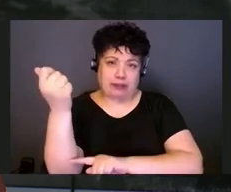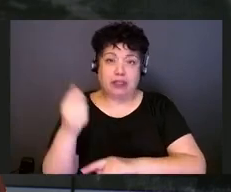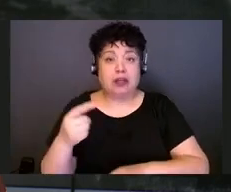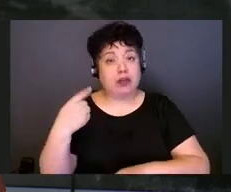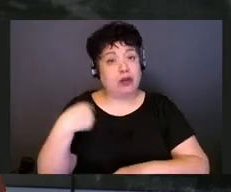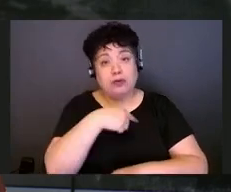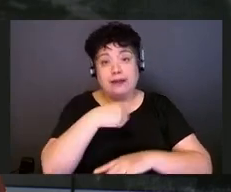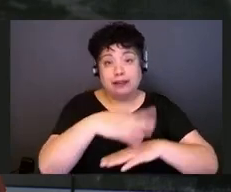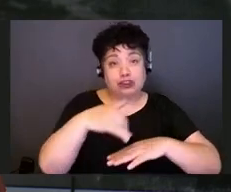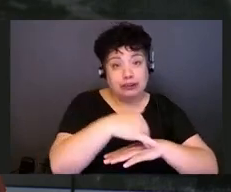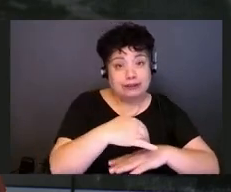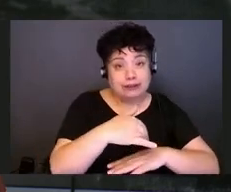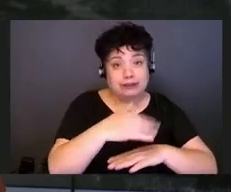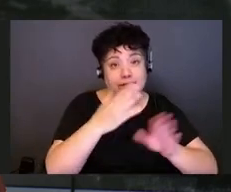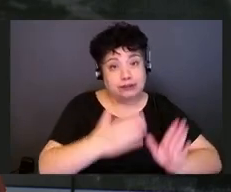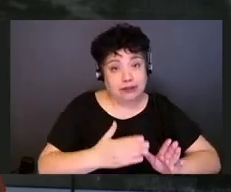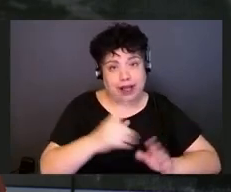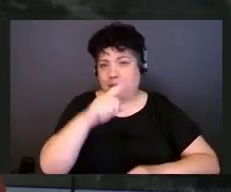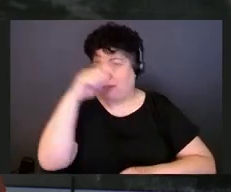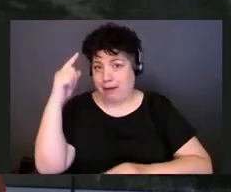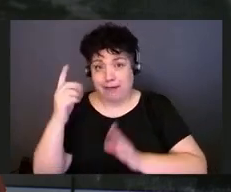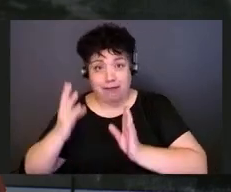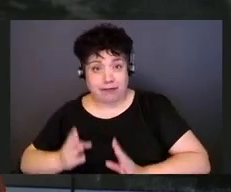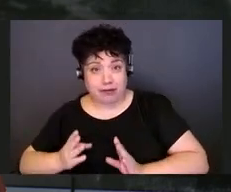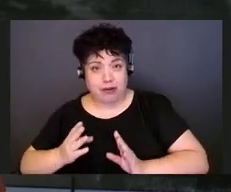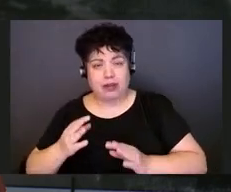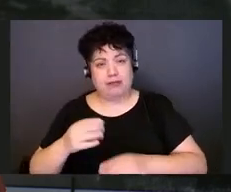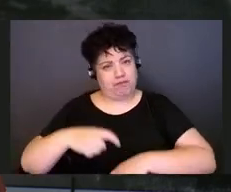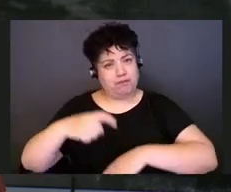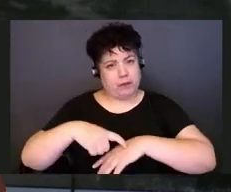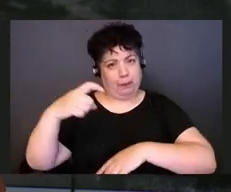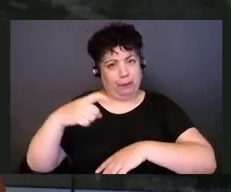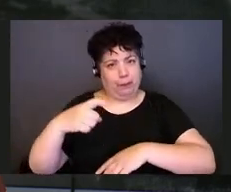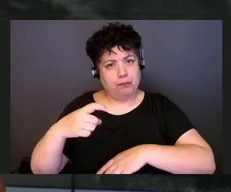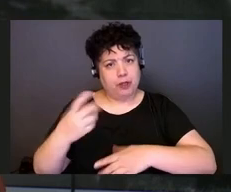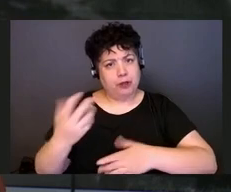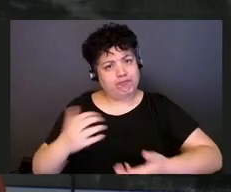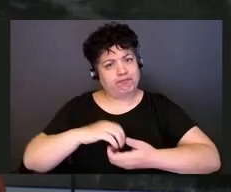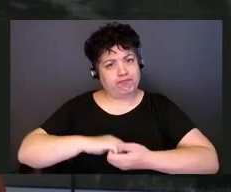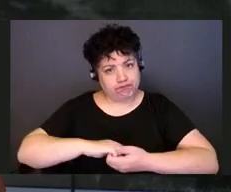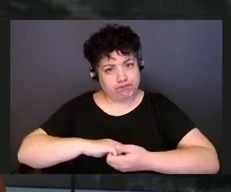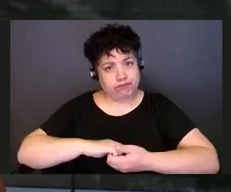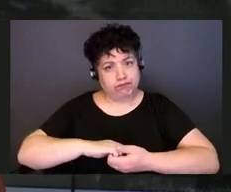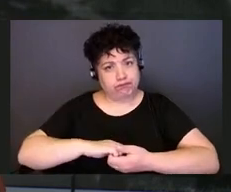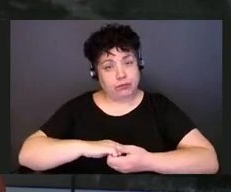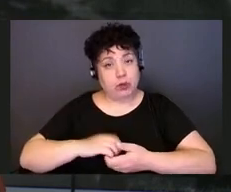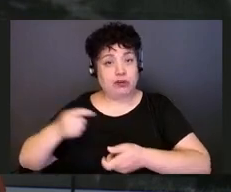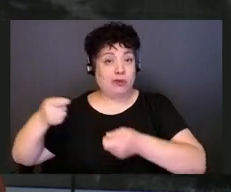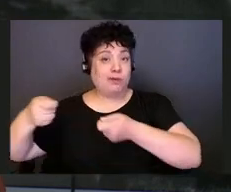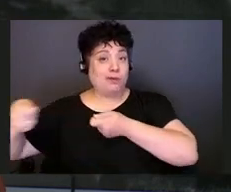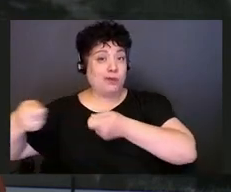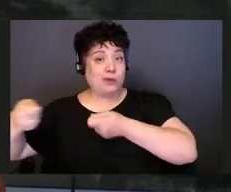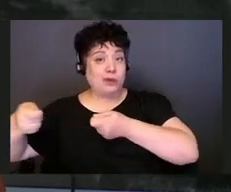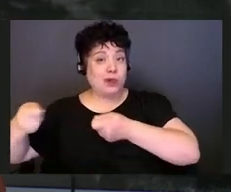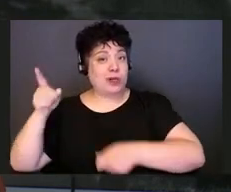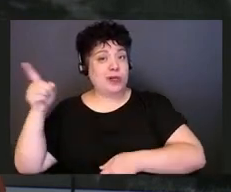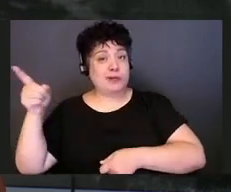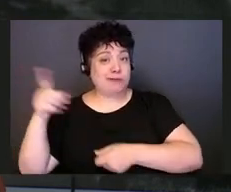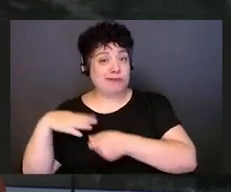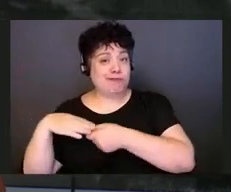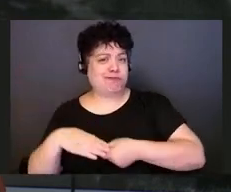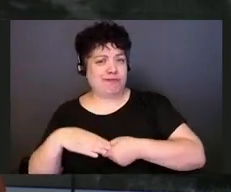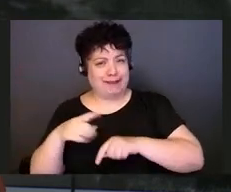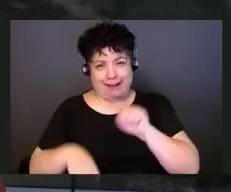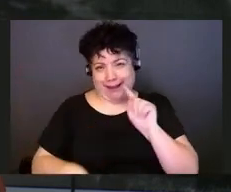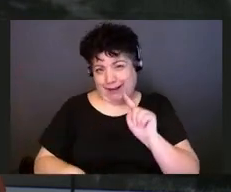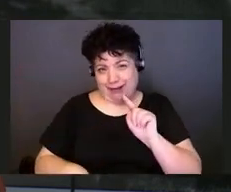Black. It's time to come together in ways rulers cannot measure. We